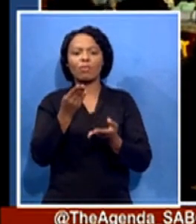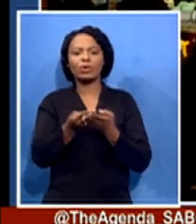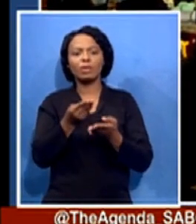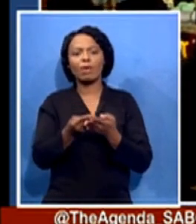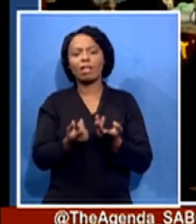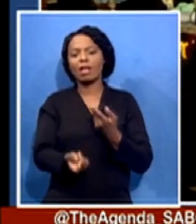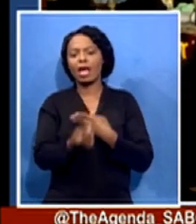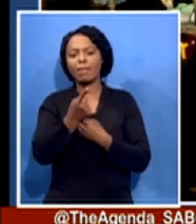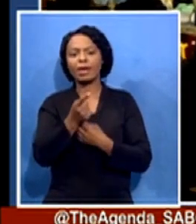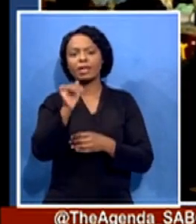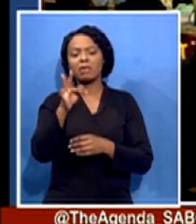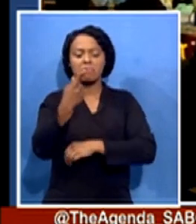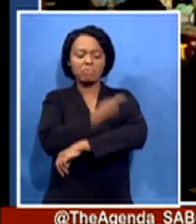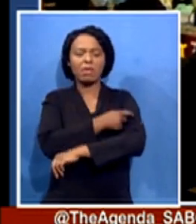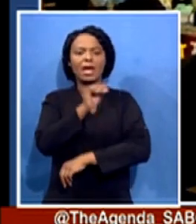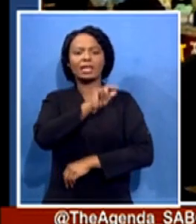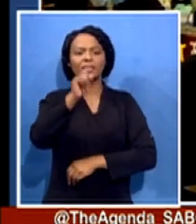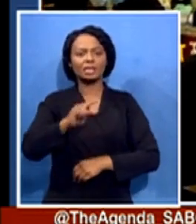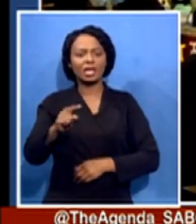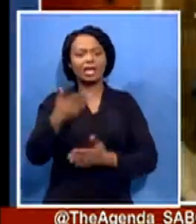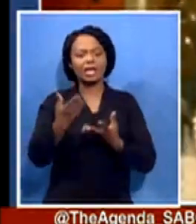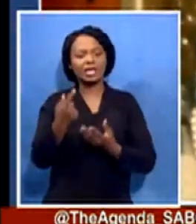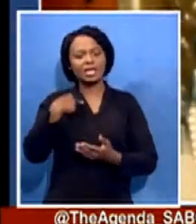What's the latest science regarding this?